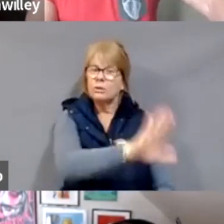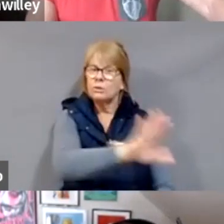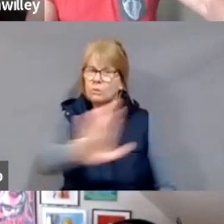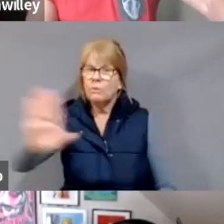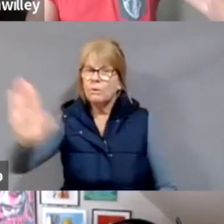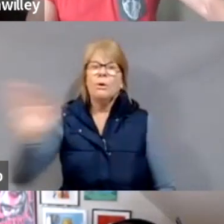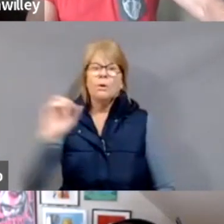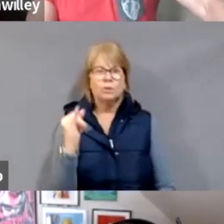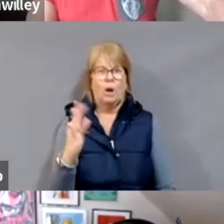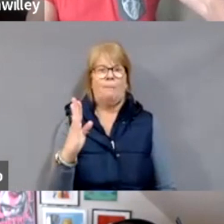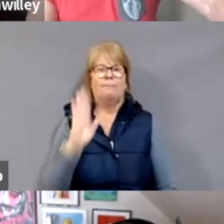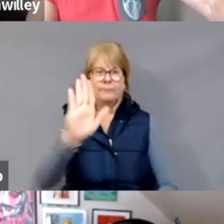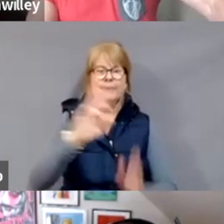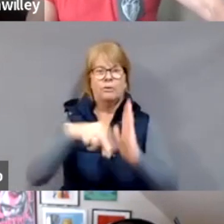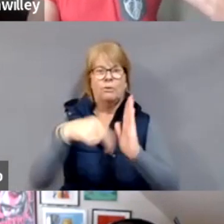it's